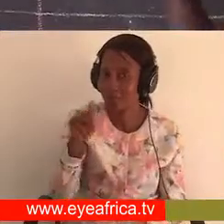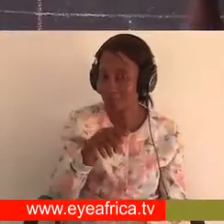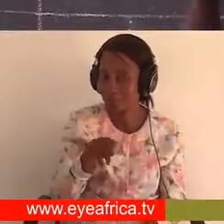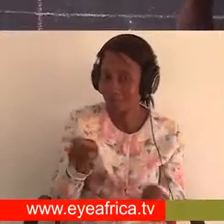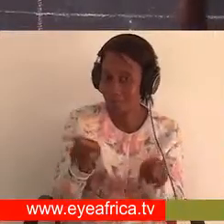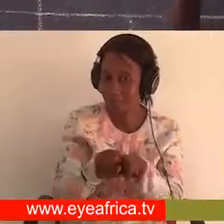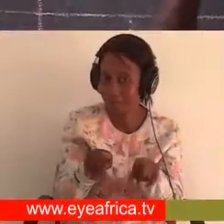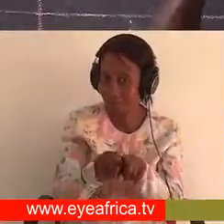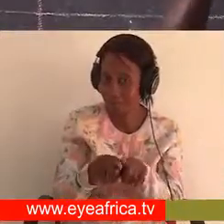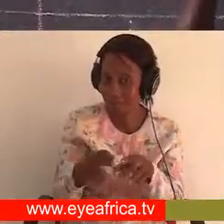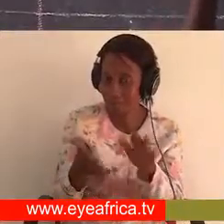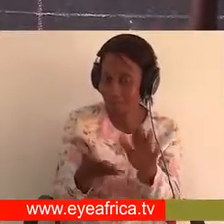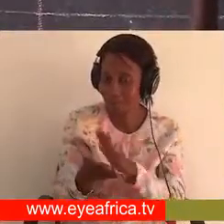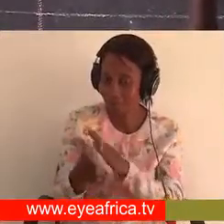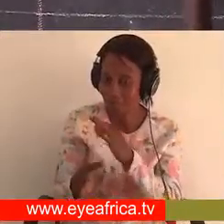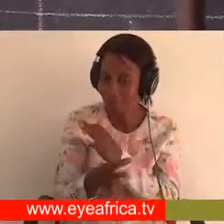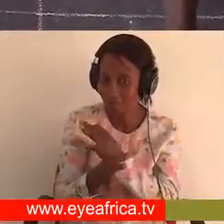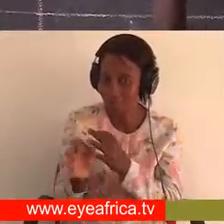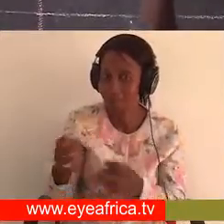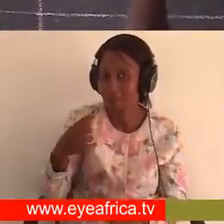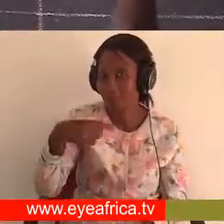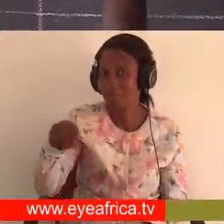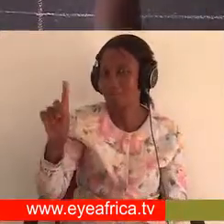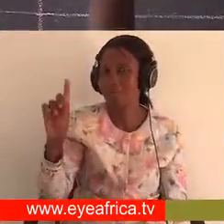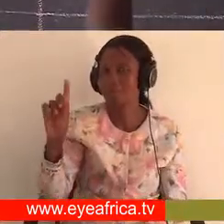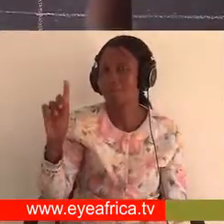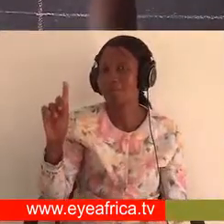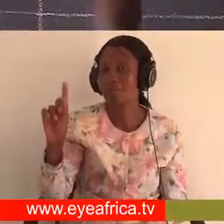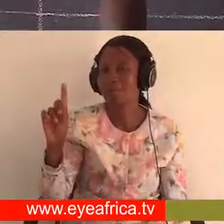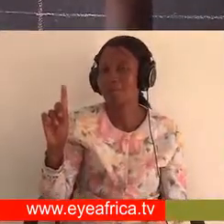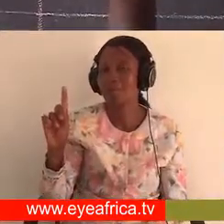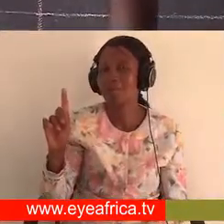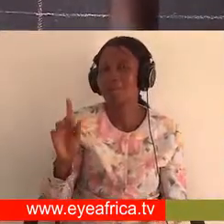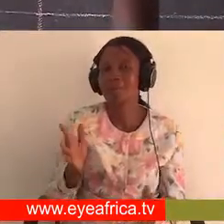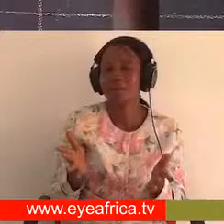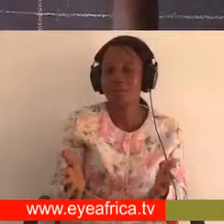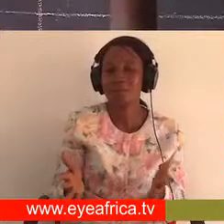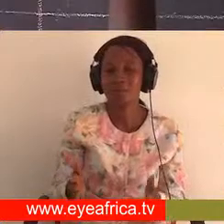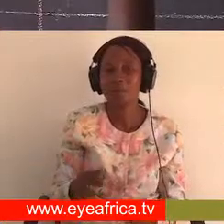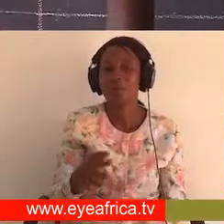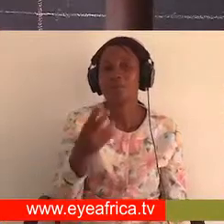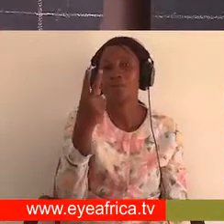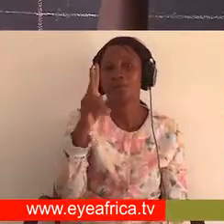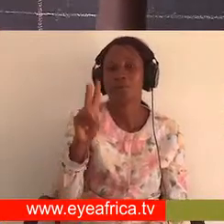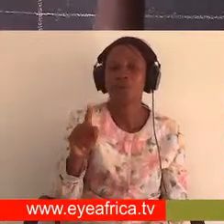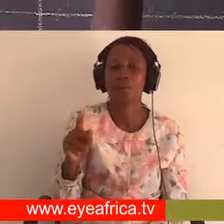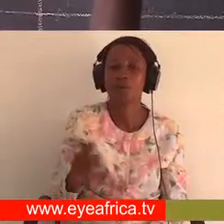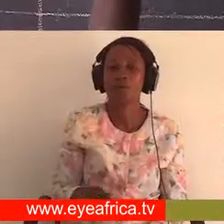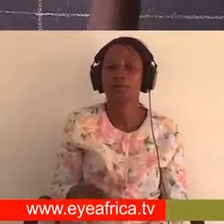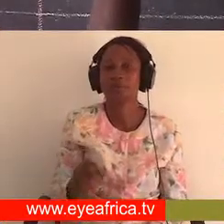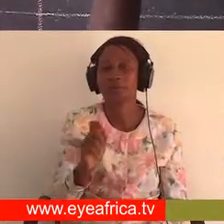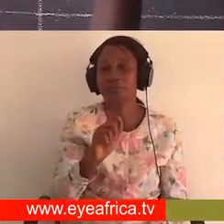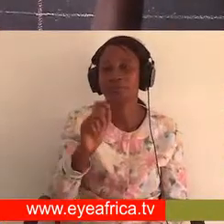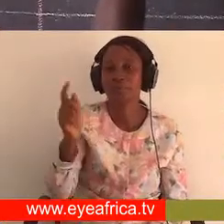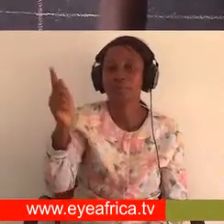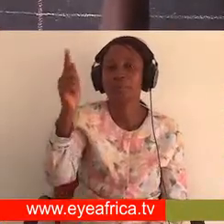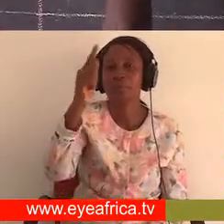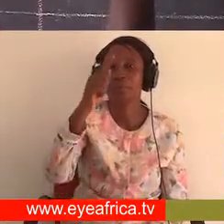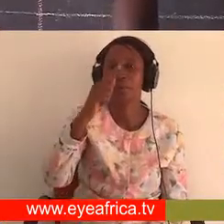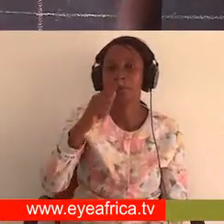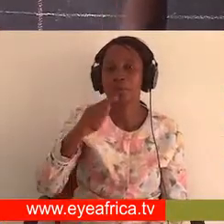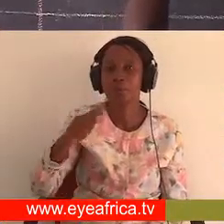Let's give space on the same line in your notebooks and we form another one. Are we together?